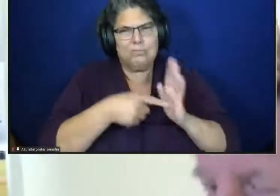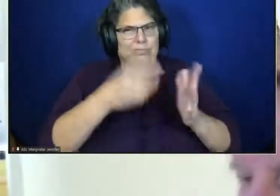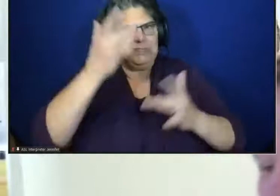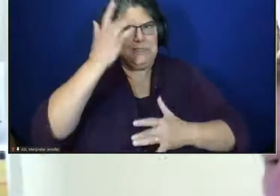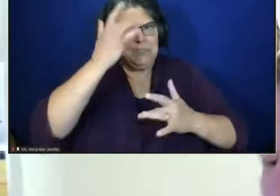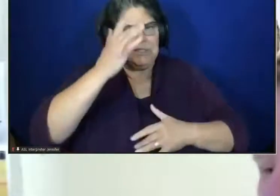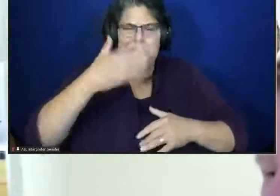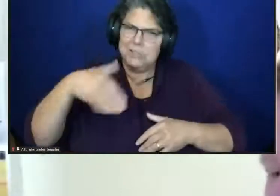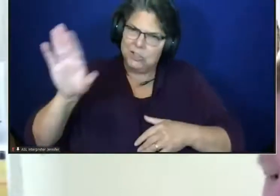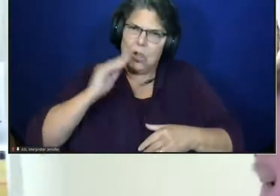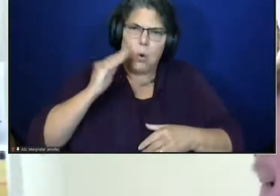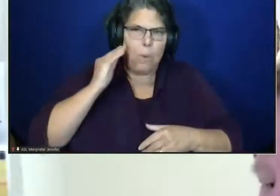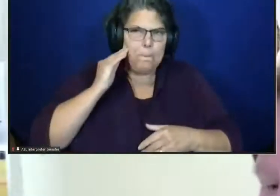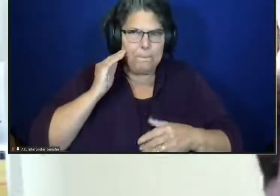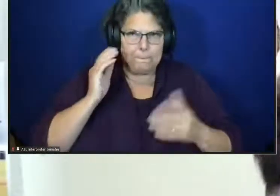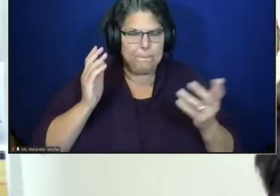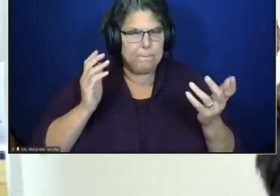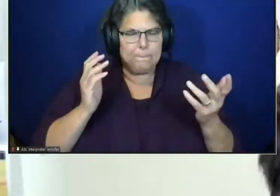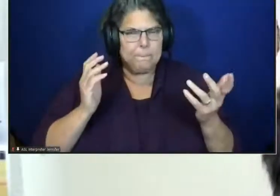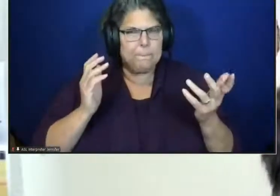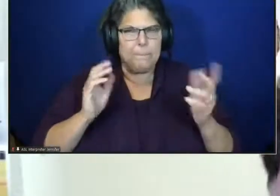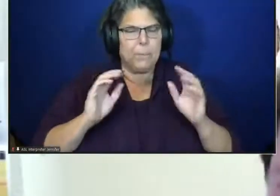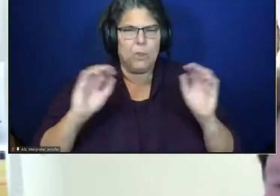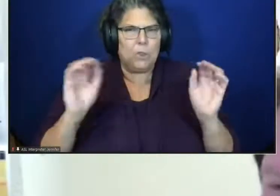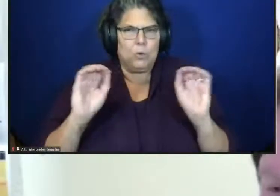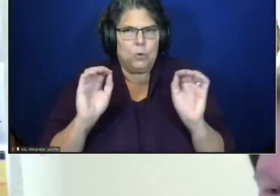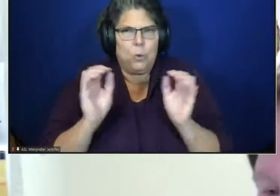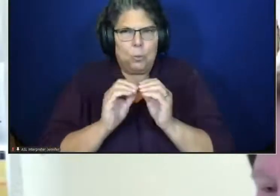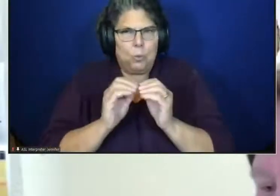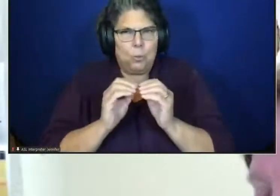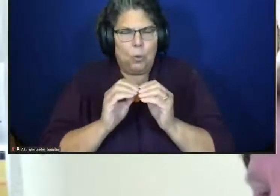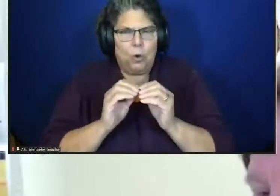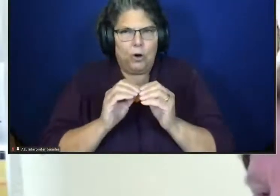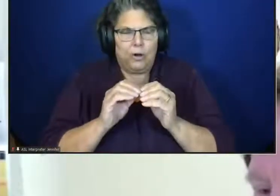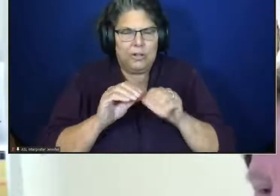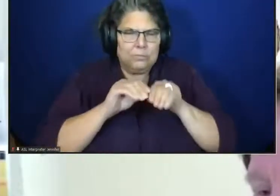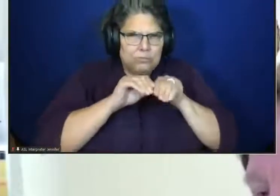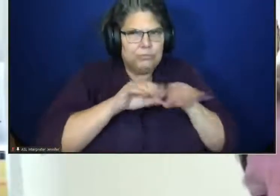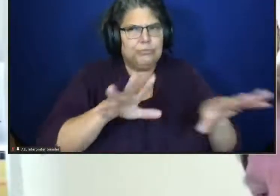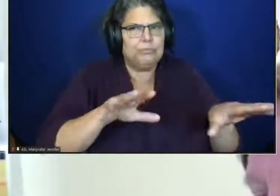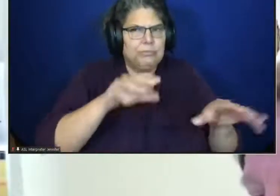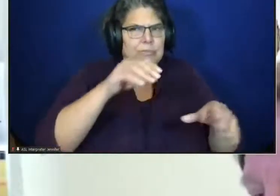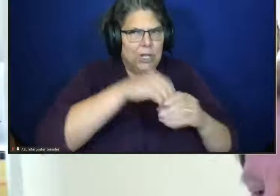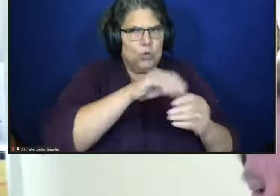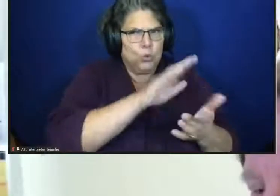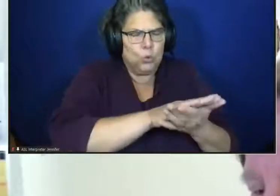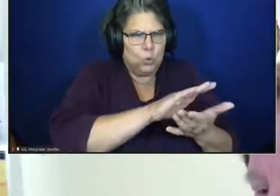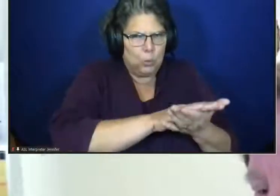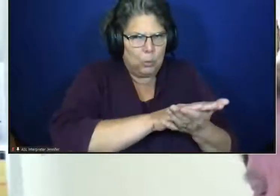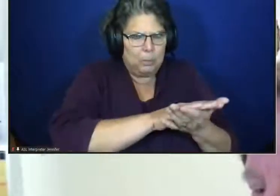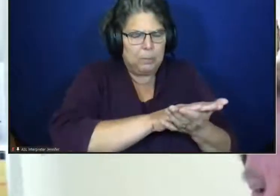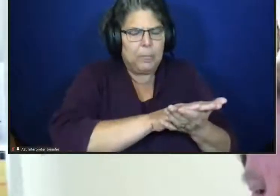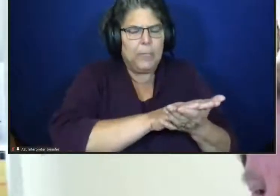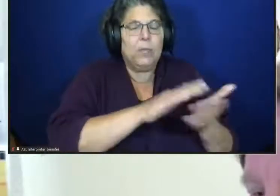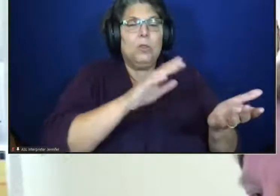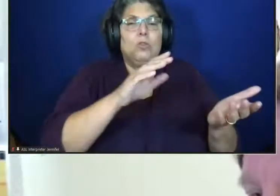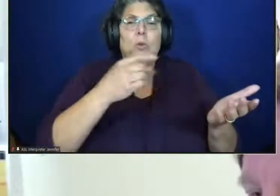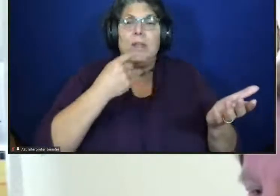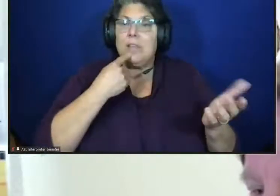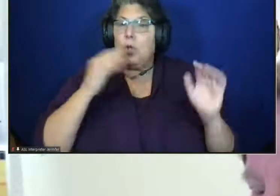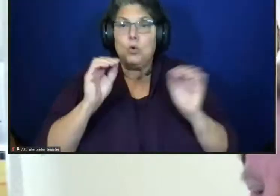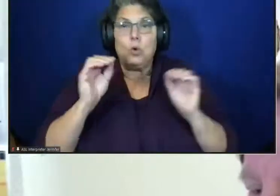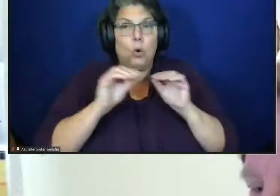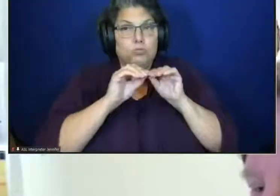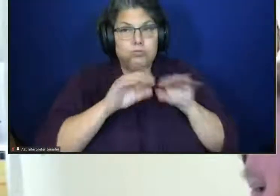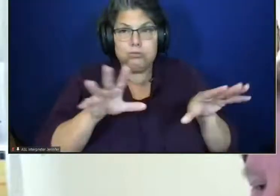no further there's no further transmission within the school. So when I say there have been no